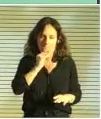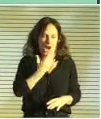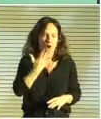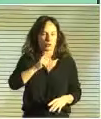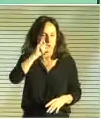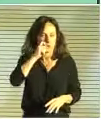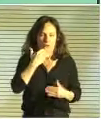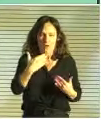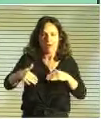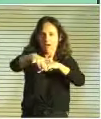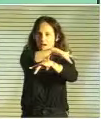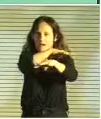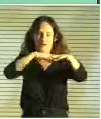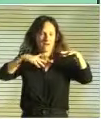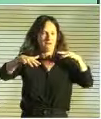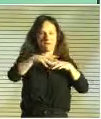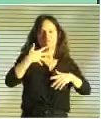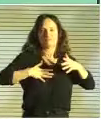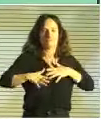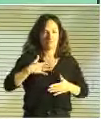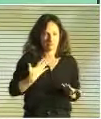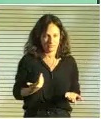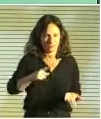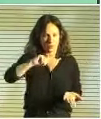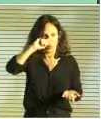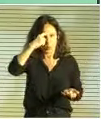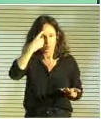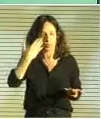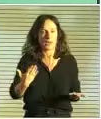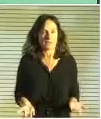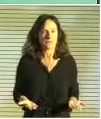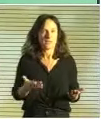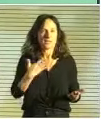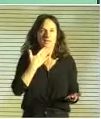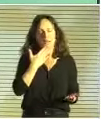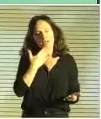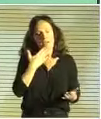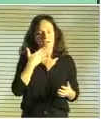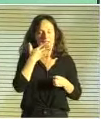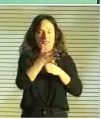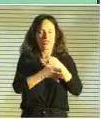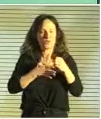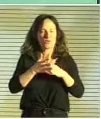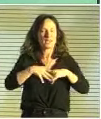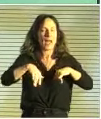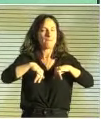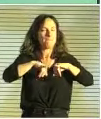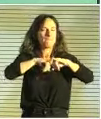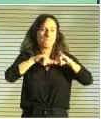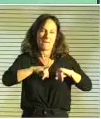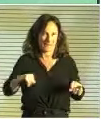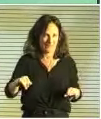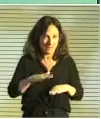industry. And it's, for me, the probably most efficient way of